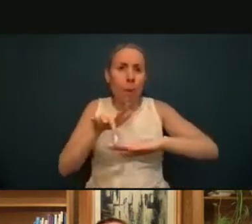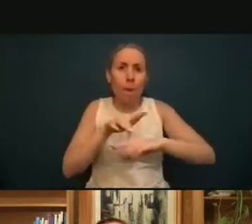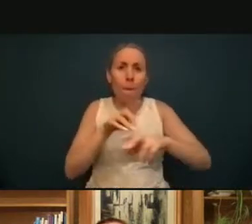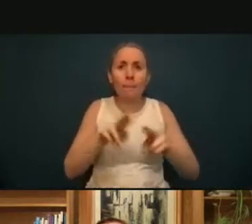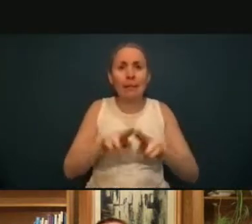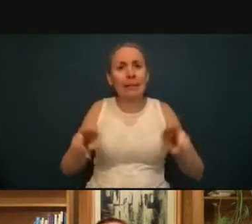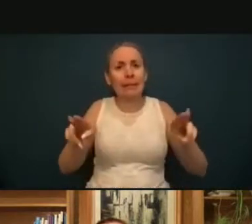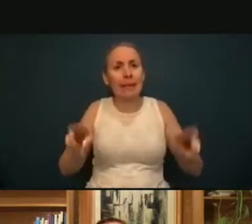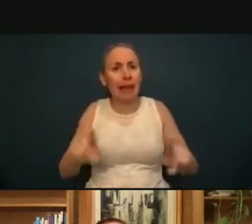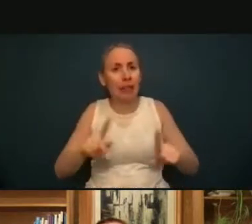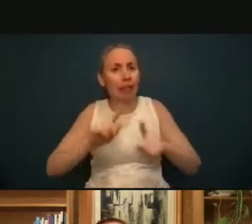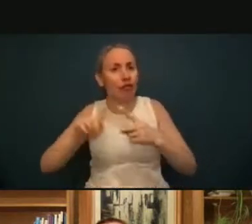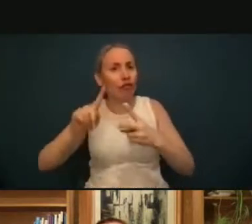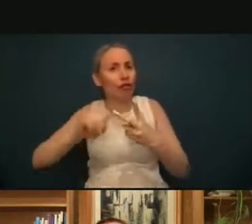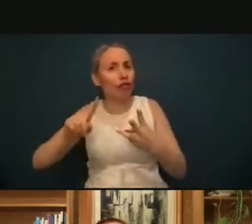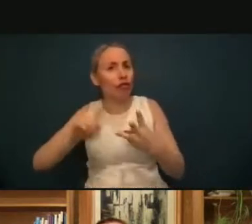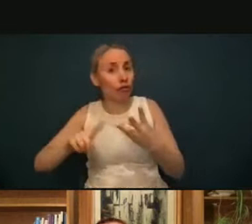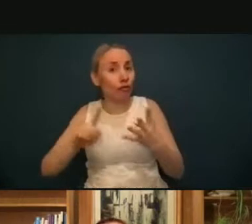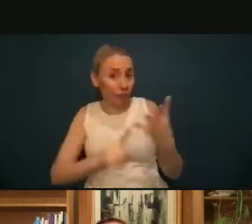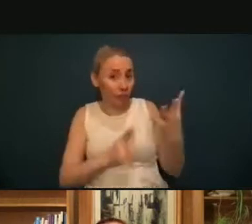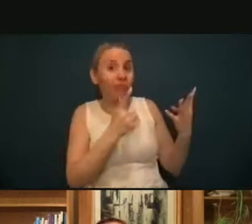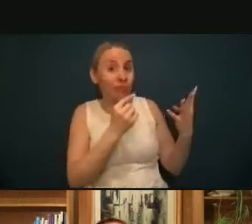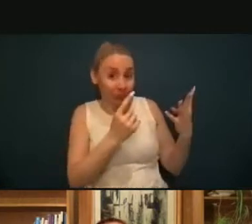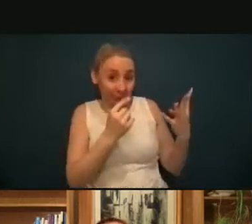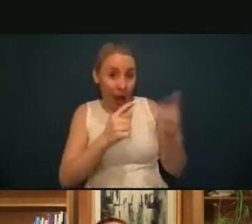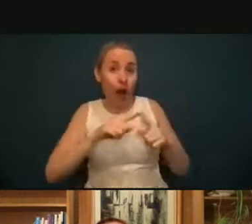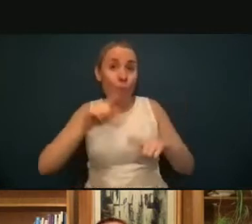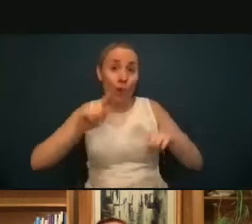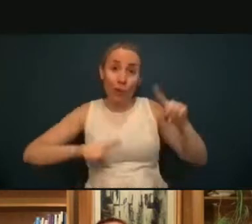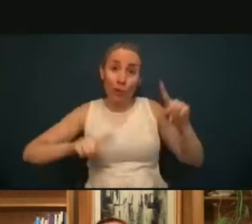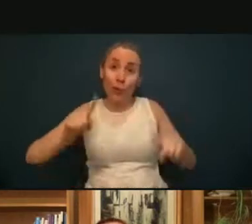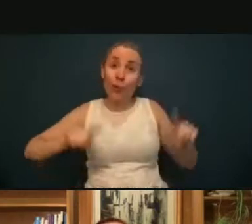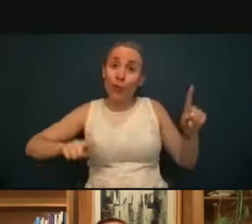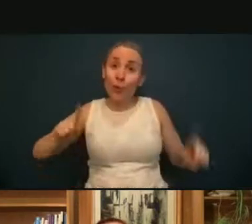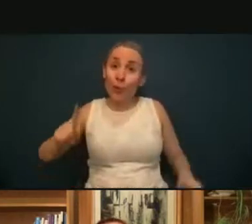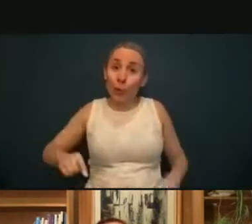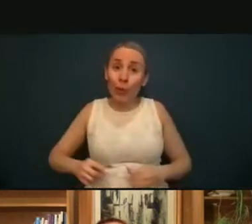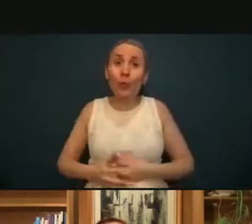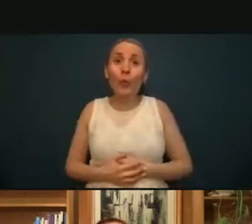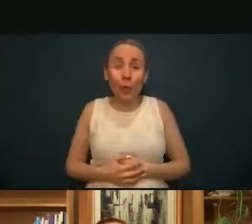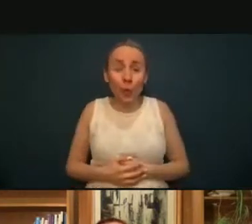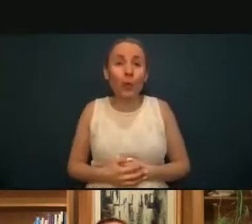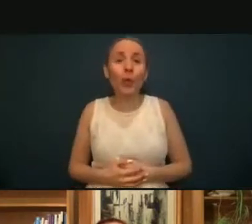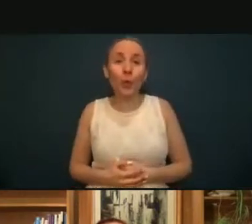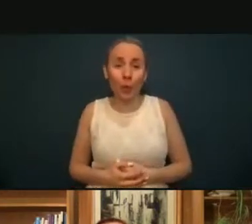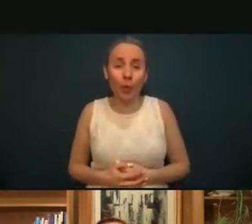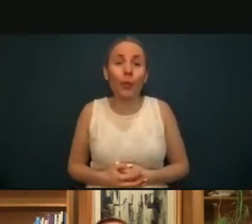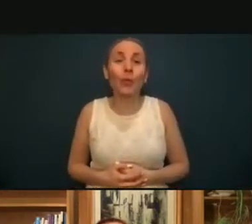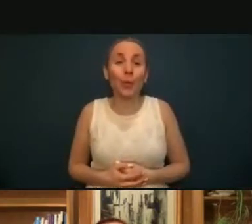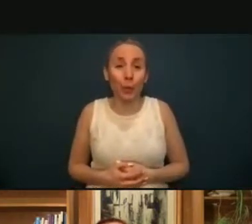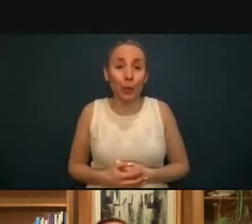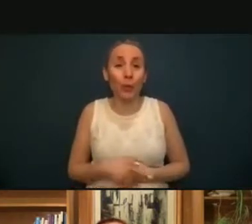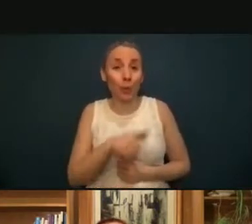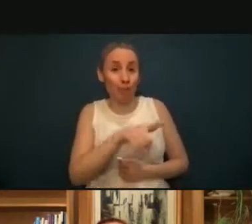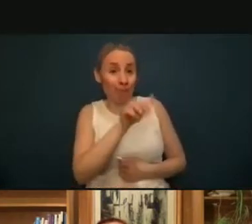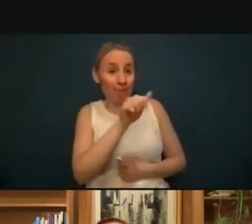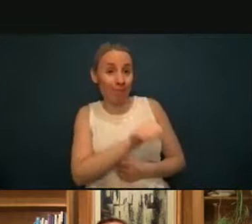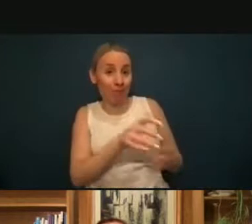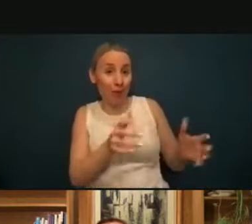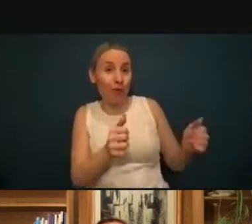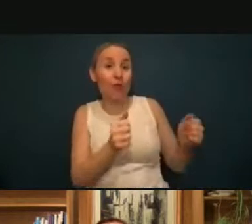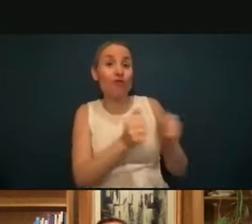different things. So I think it's really great to have this